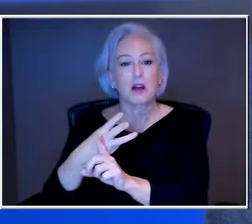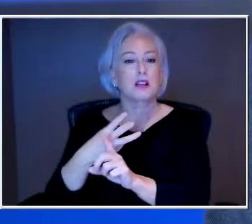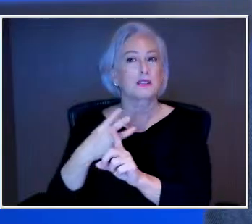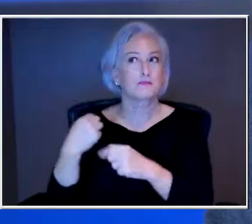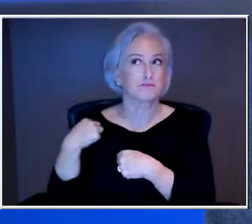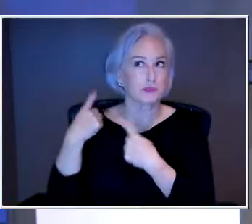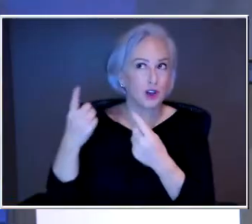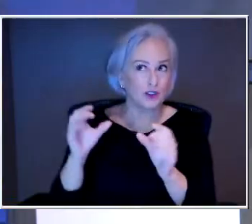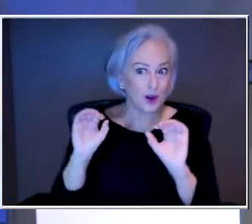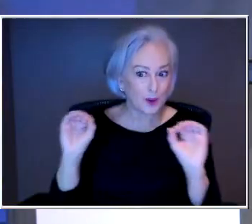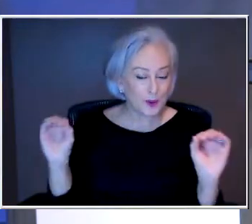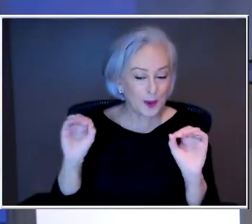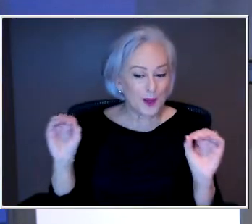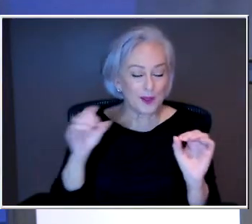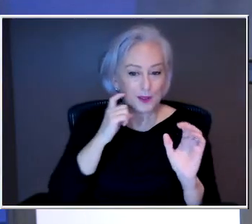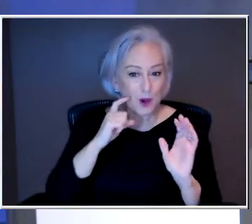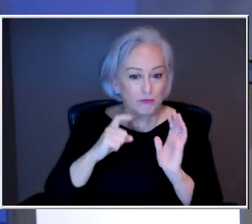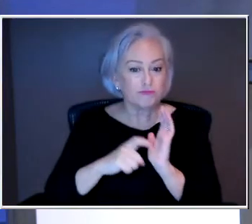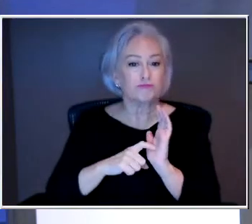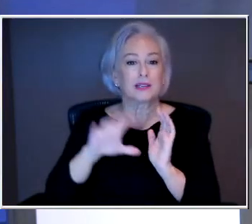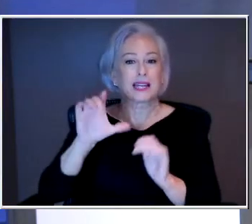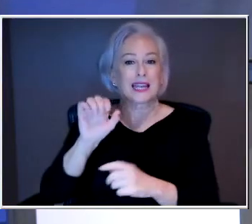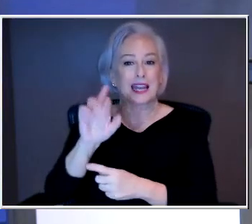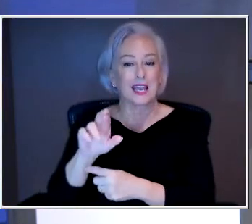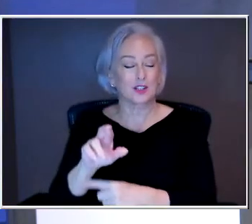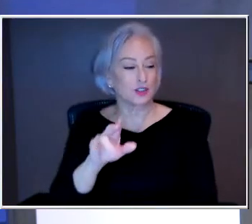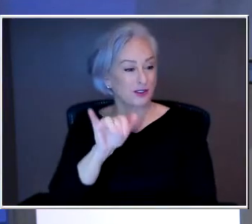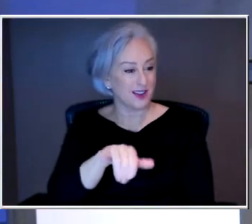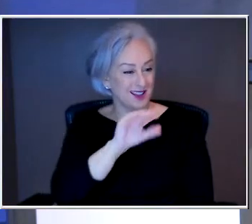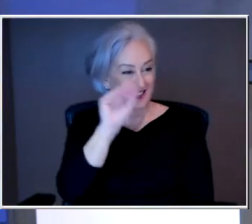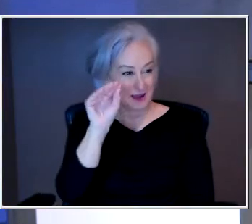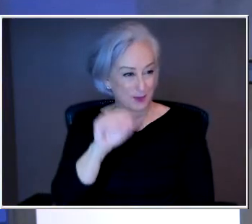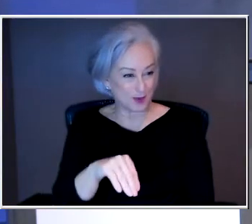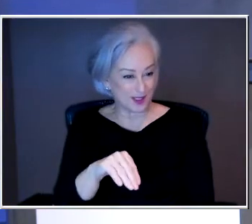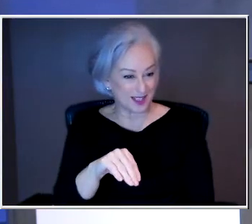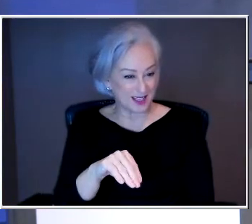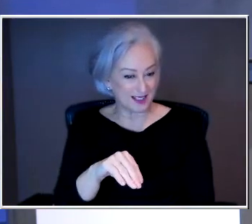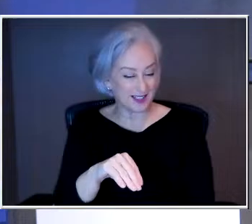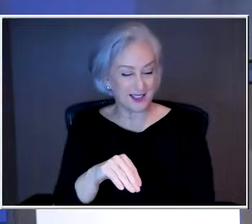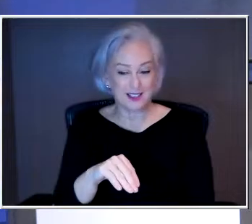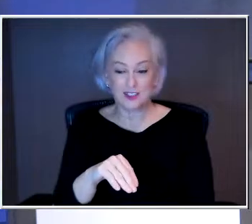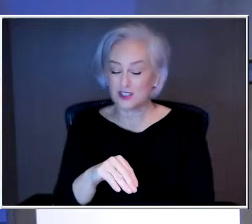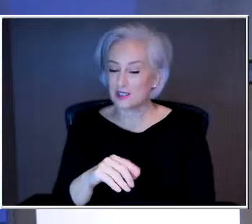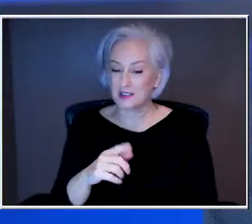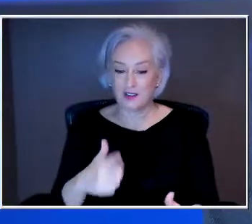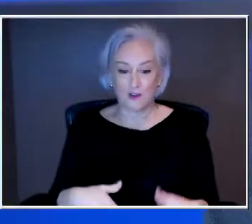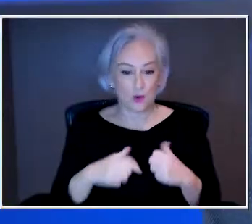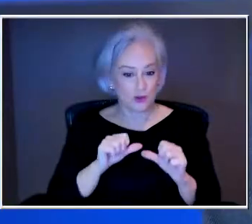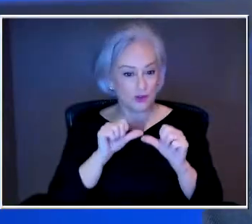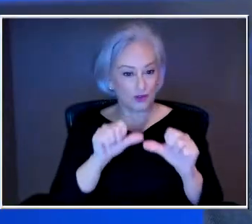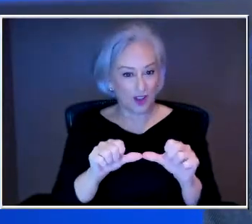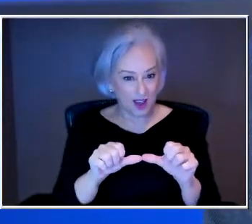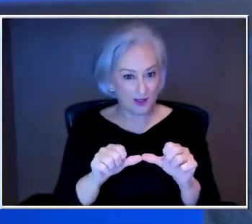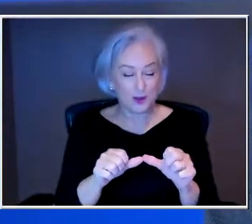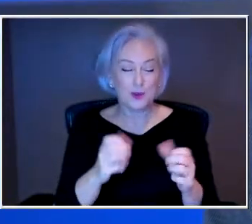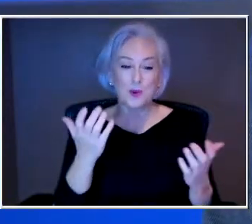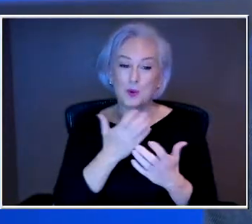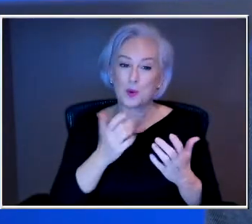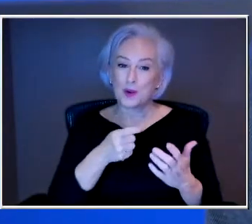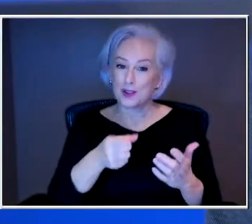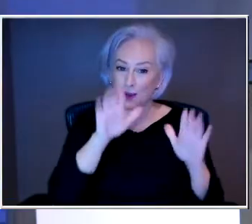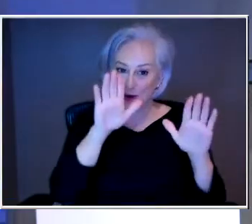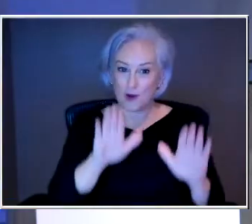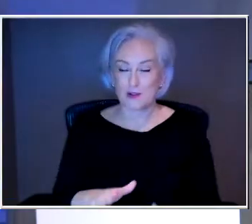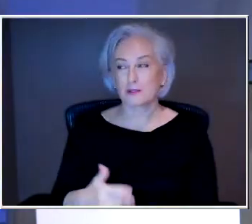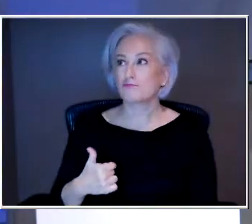So. And when we talk about those percentages at the beginning, that is awesome. Oh, I feel incredibly lucky and fortunate. Remission. So, yeah. When